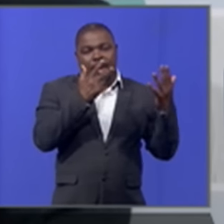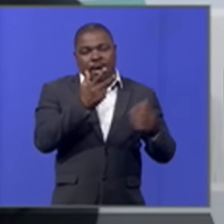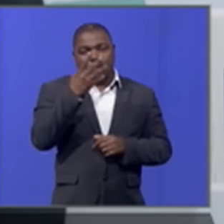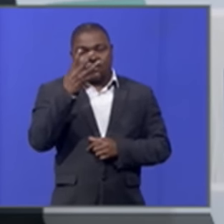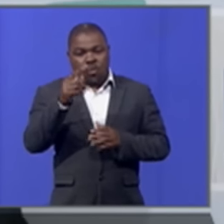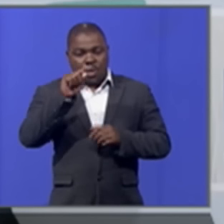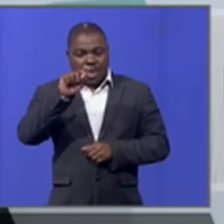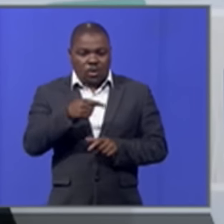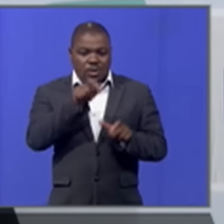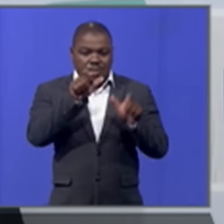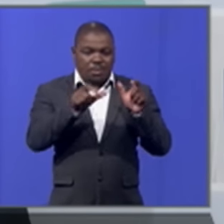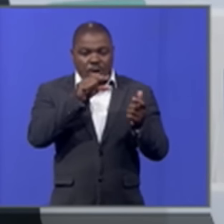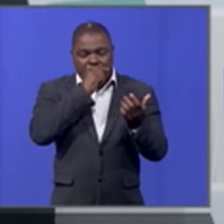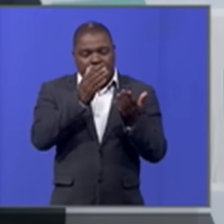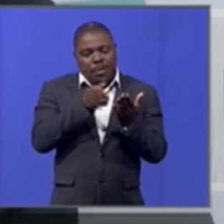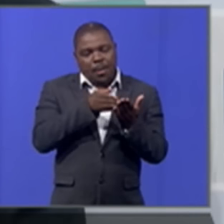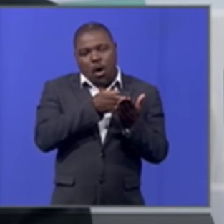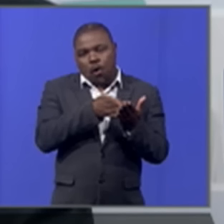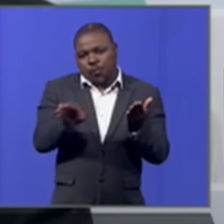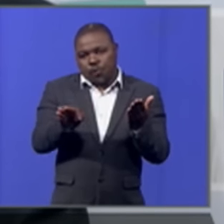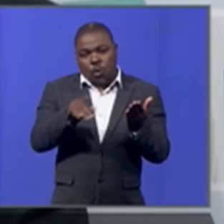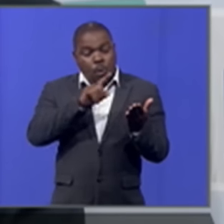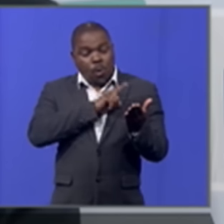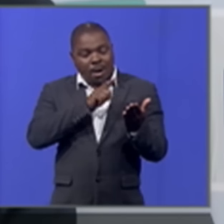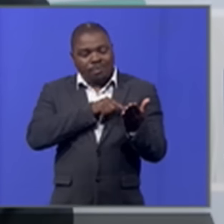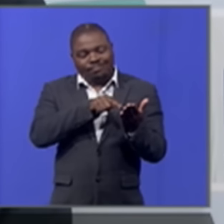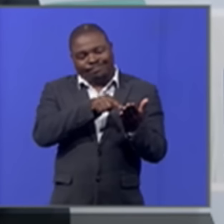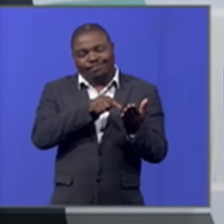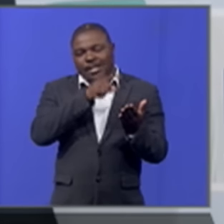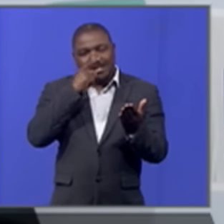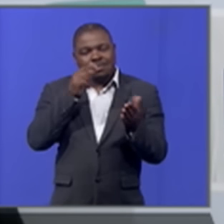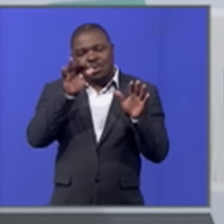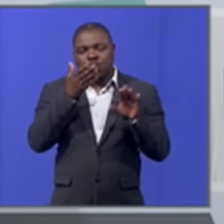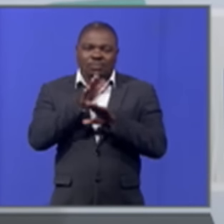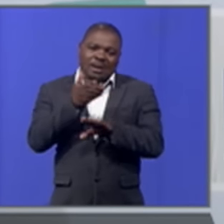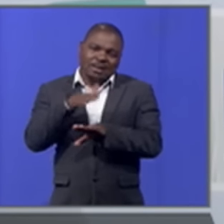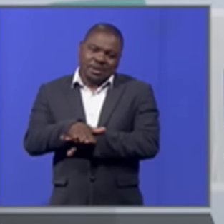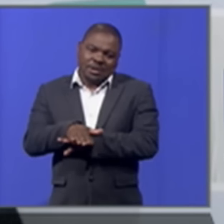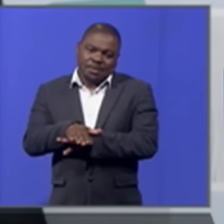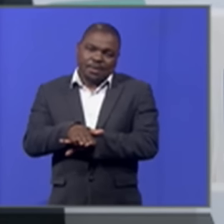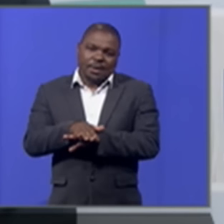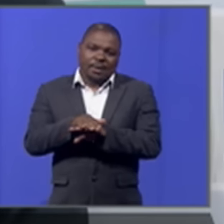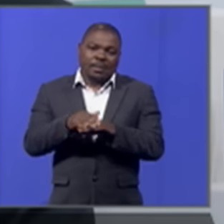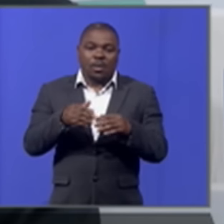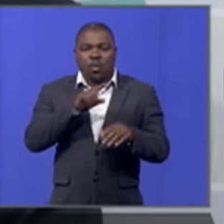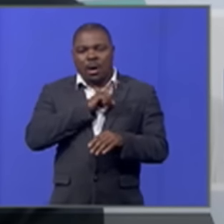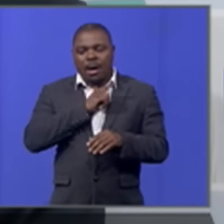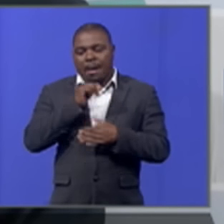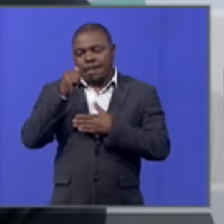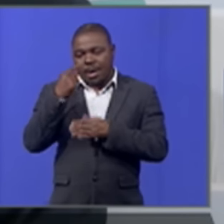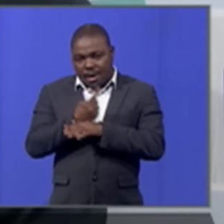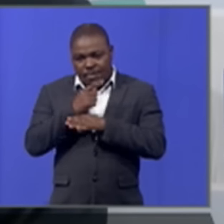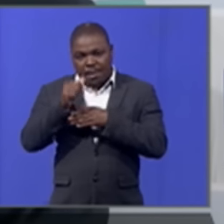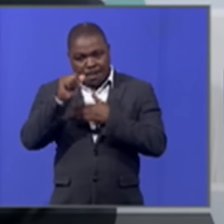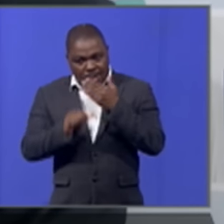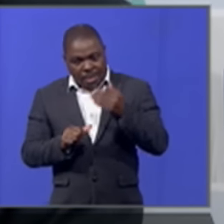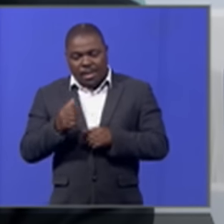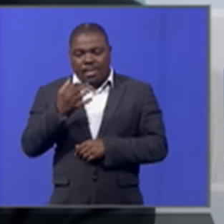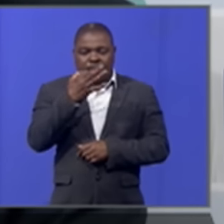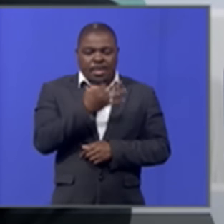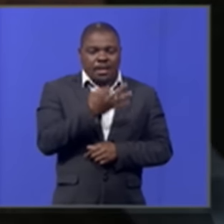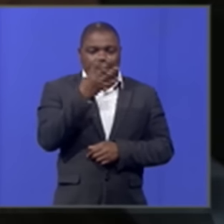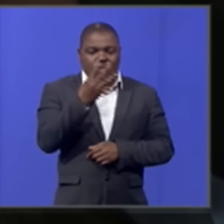884,000 voters owing mainly to mortality because on average per month we lose